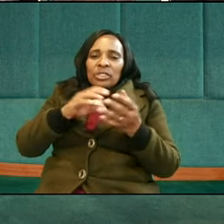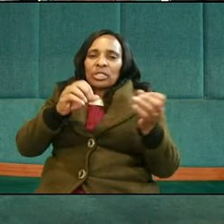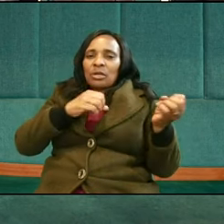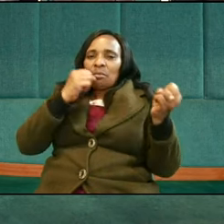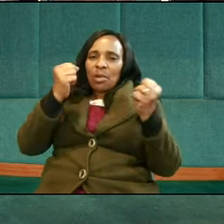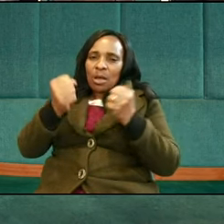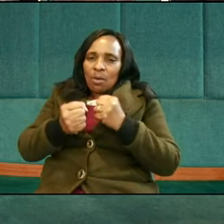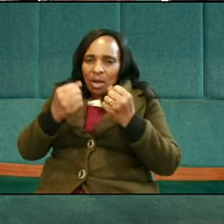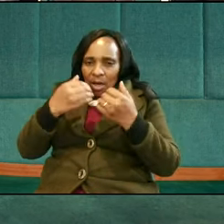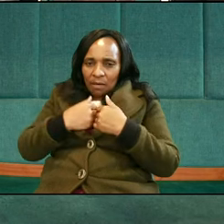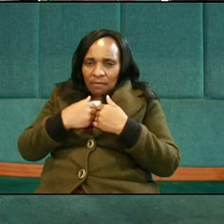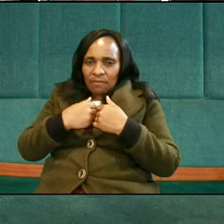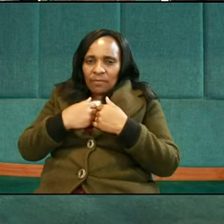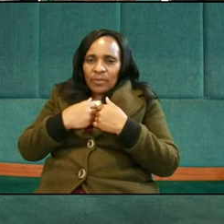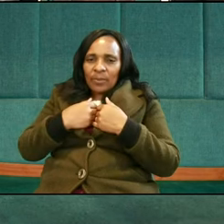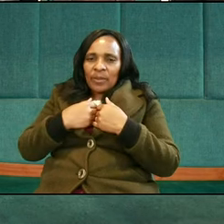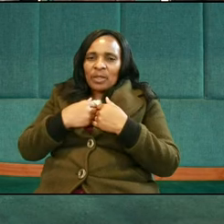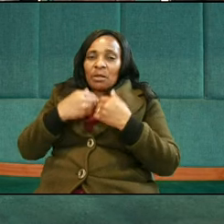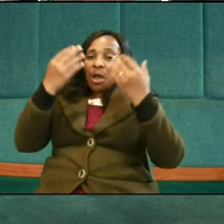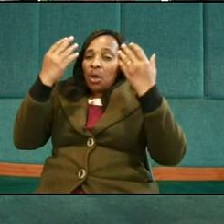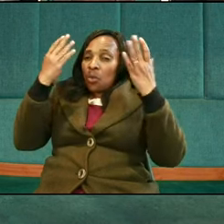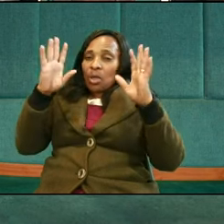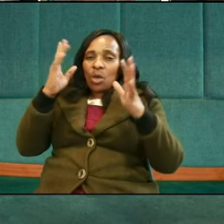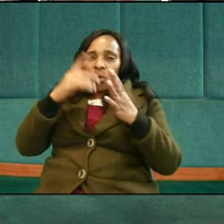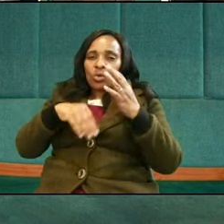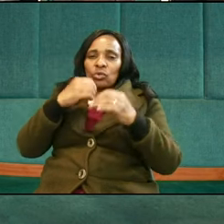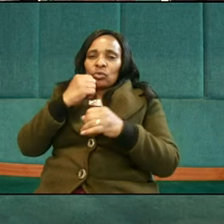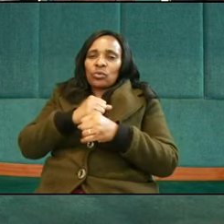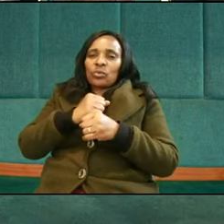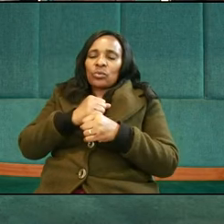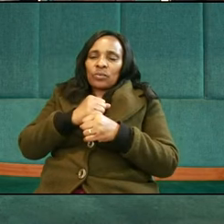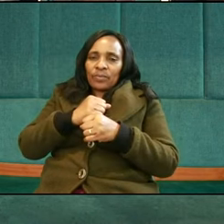power and you don't know what to do,